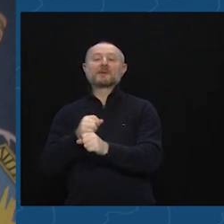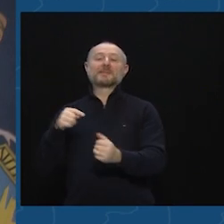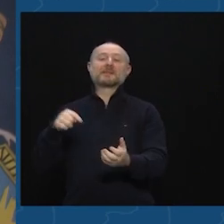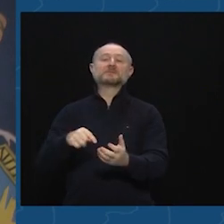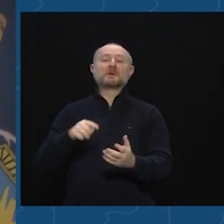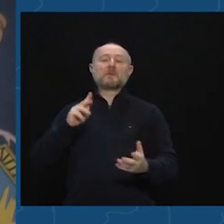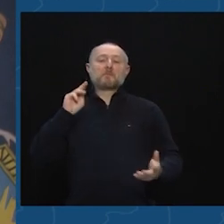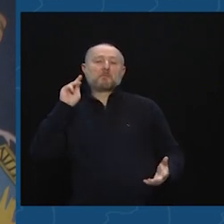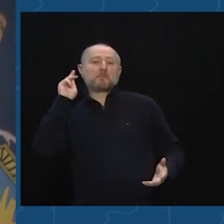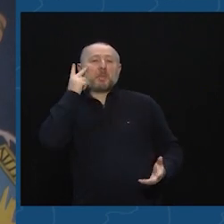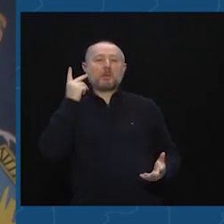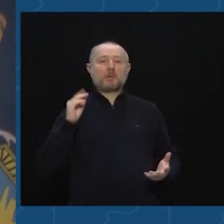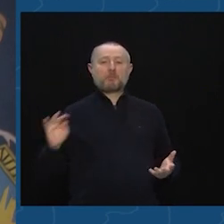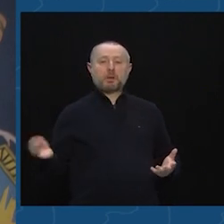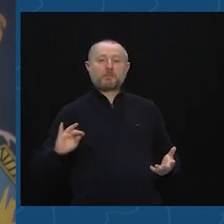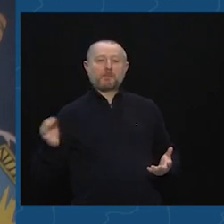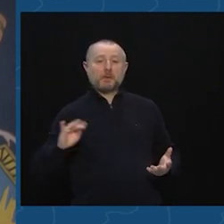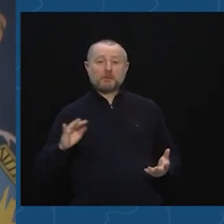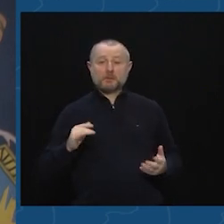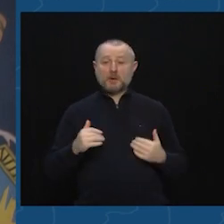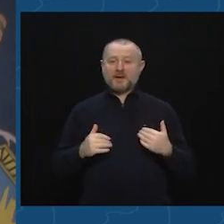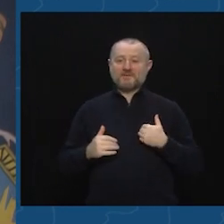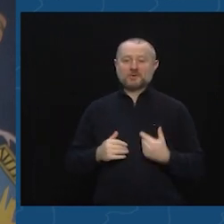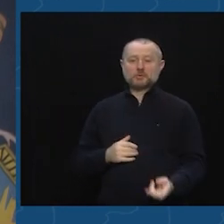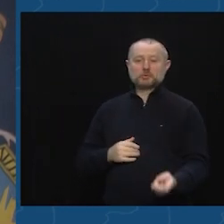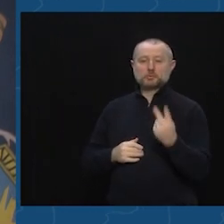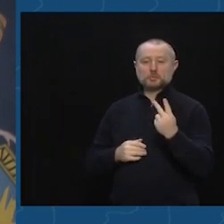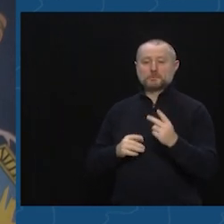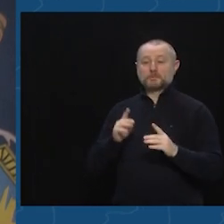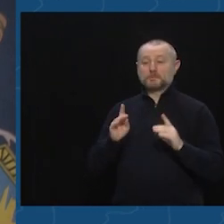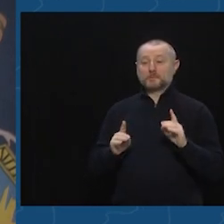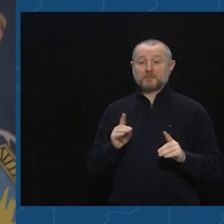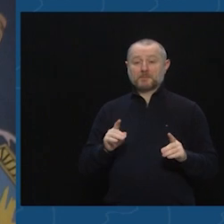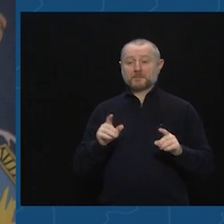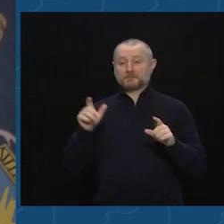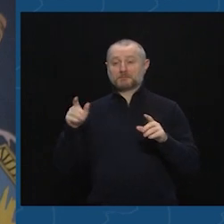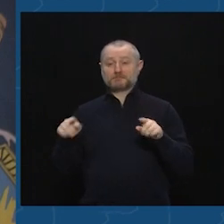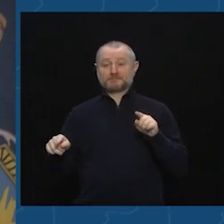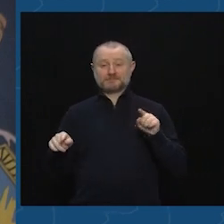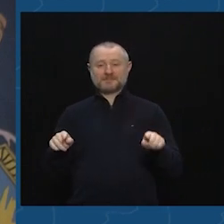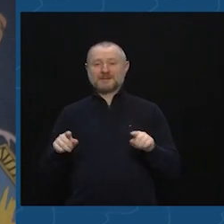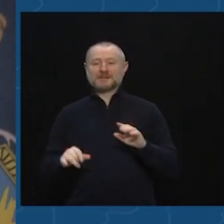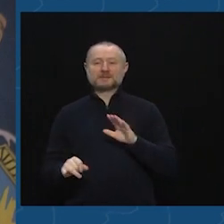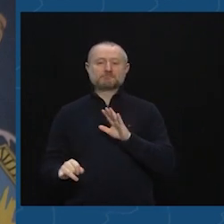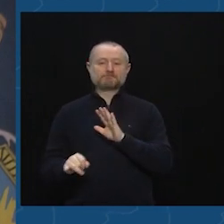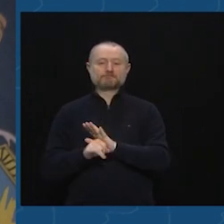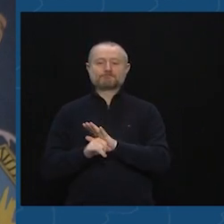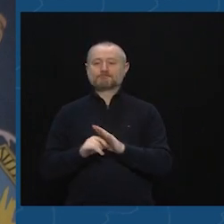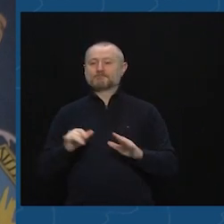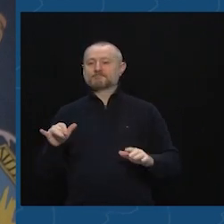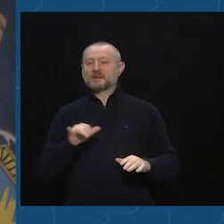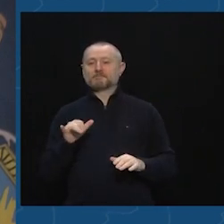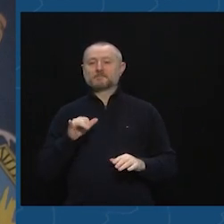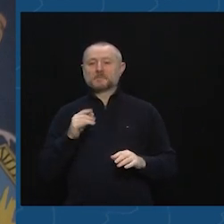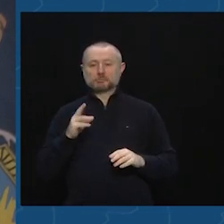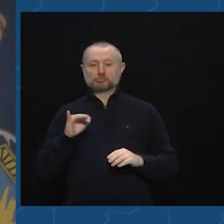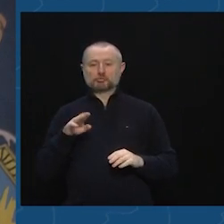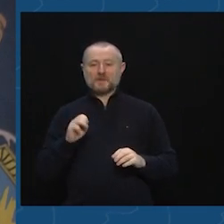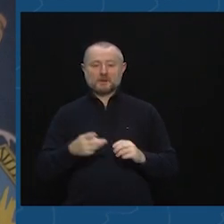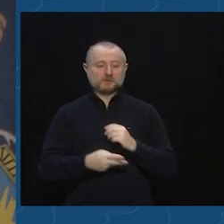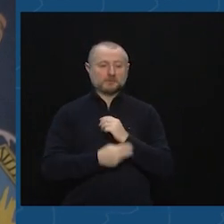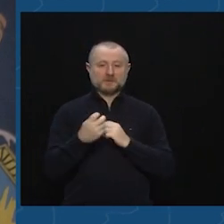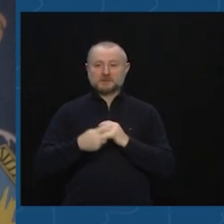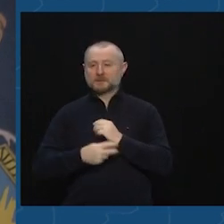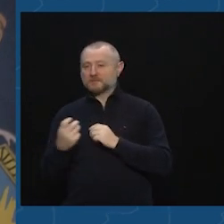individuals accused of identical crimes, offenses, even stealing a backpack. and one person goes